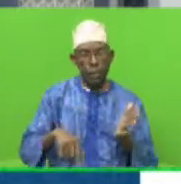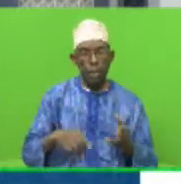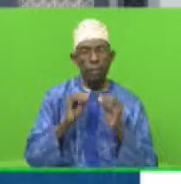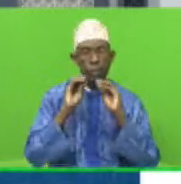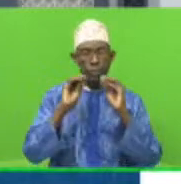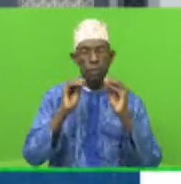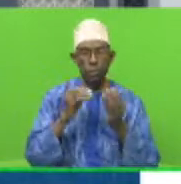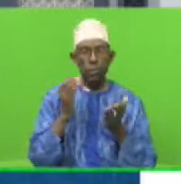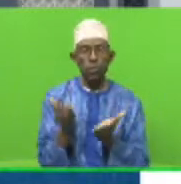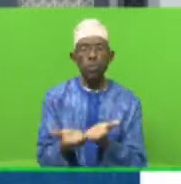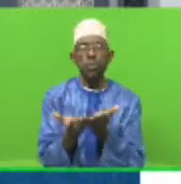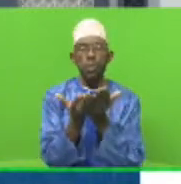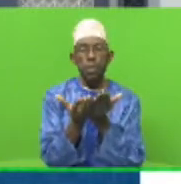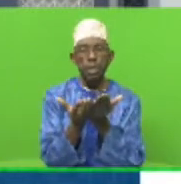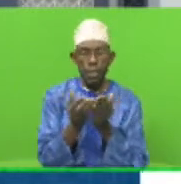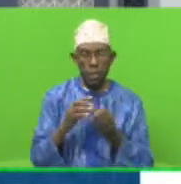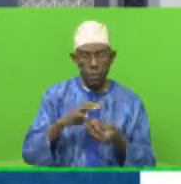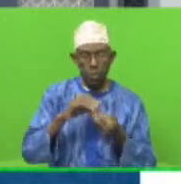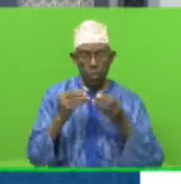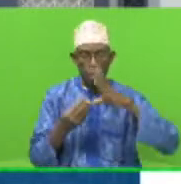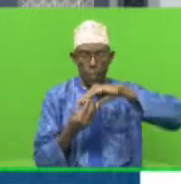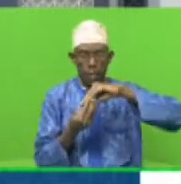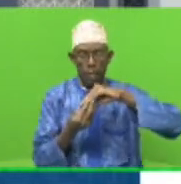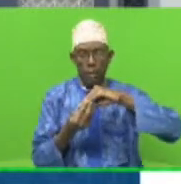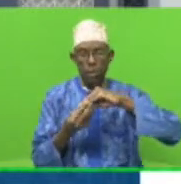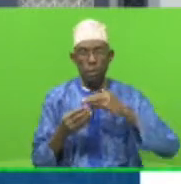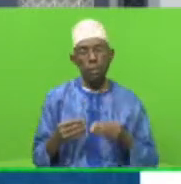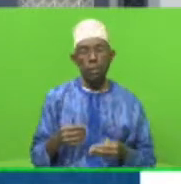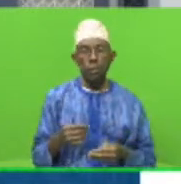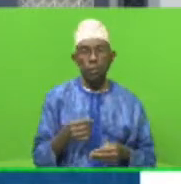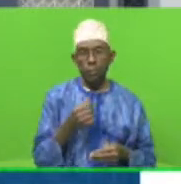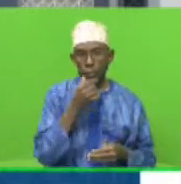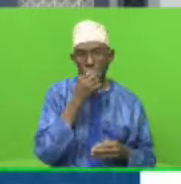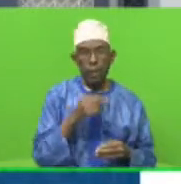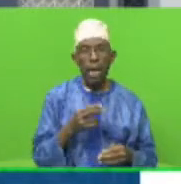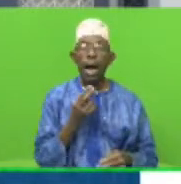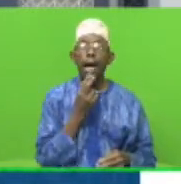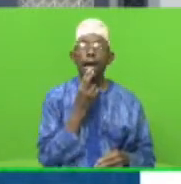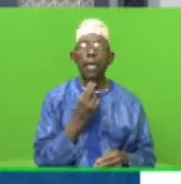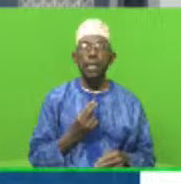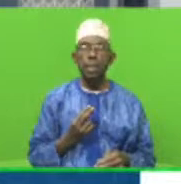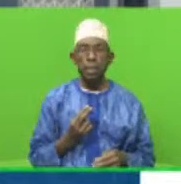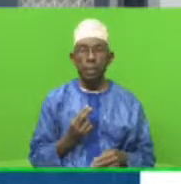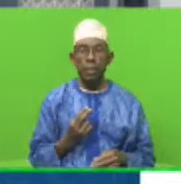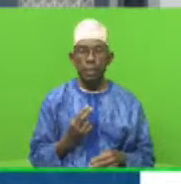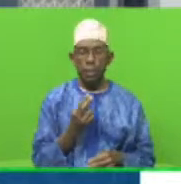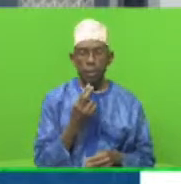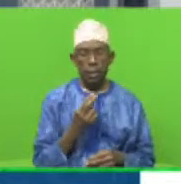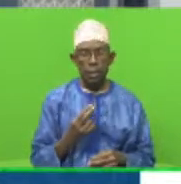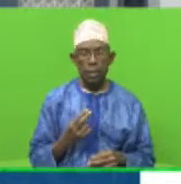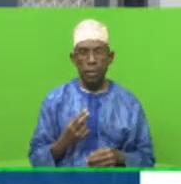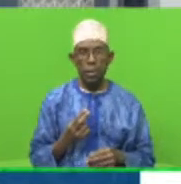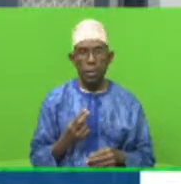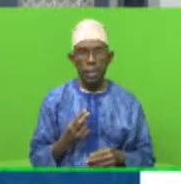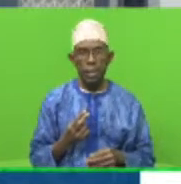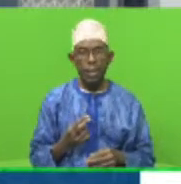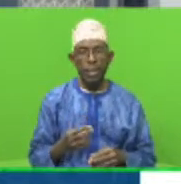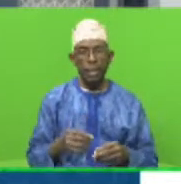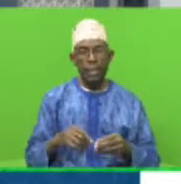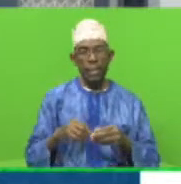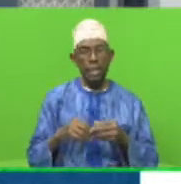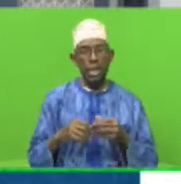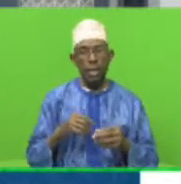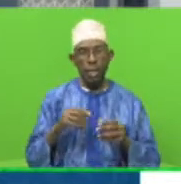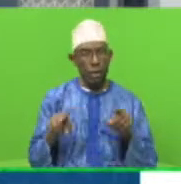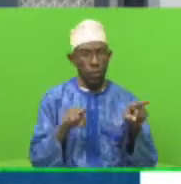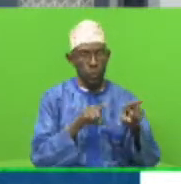have conferred on the creation, on human beings, halal, it is halal. Wa inni